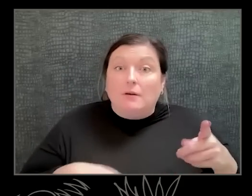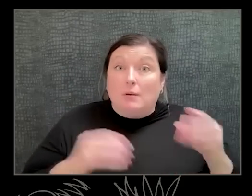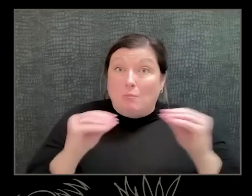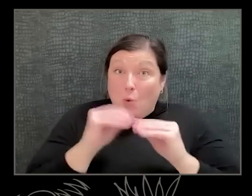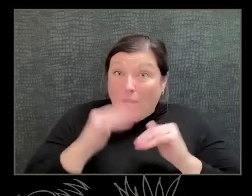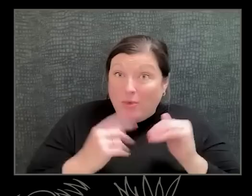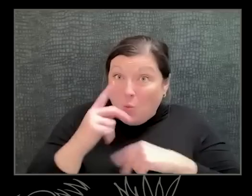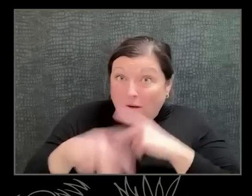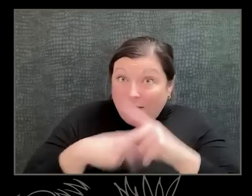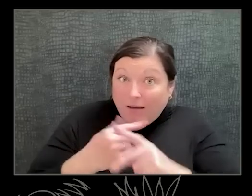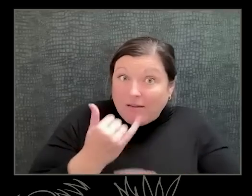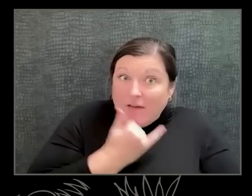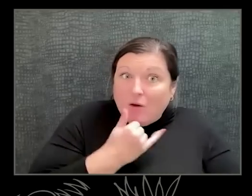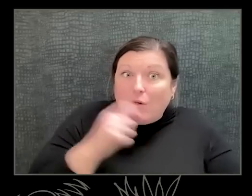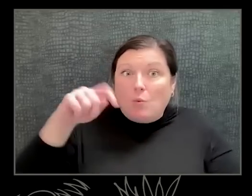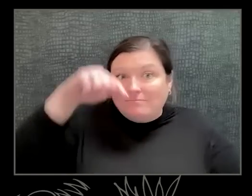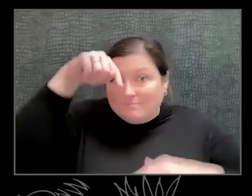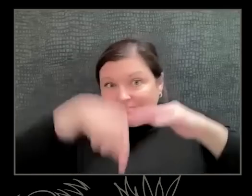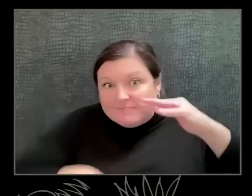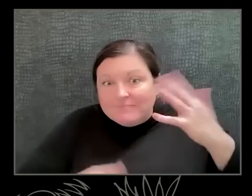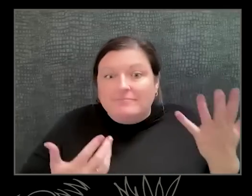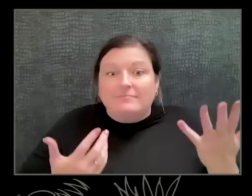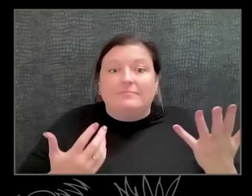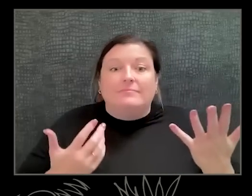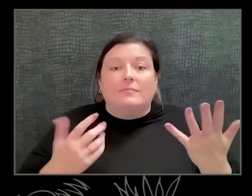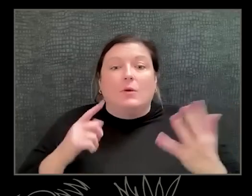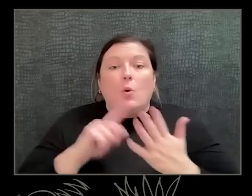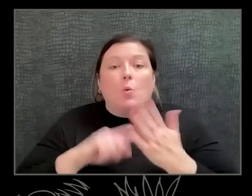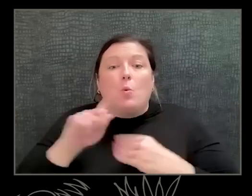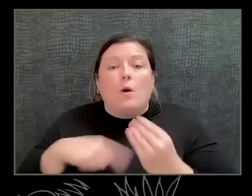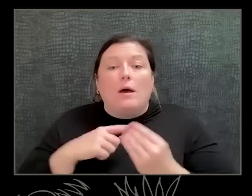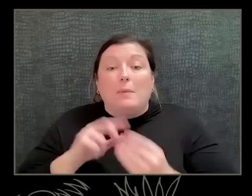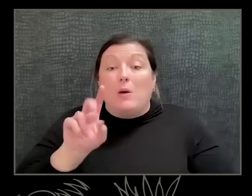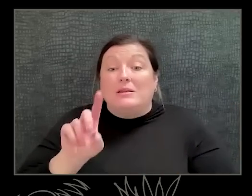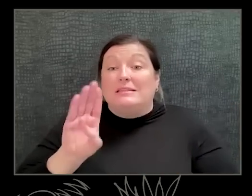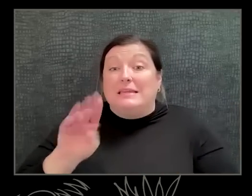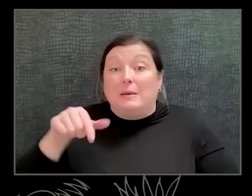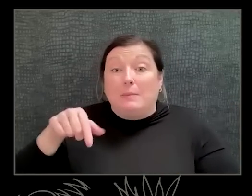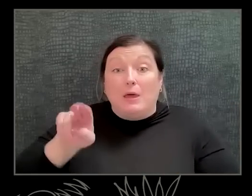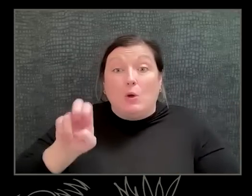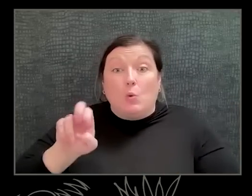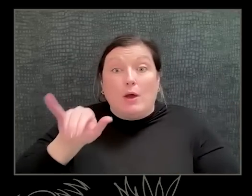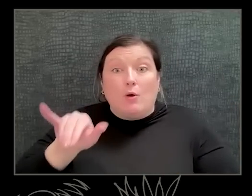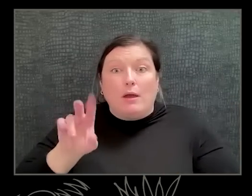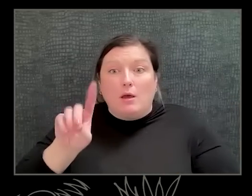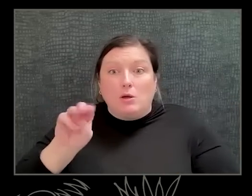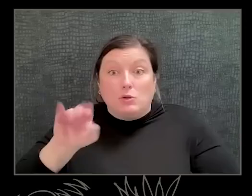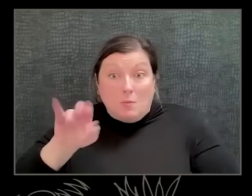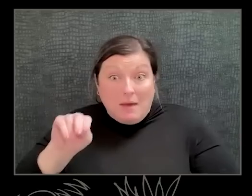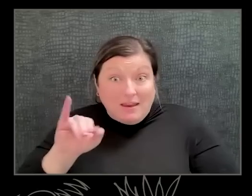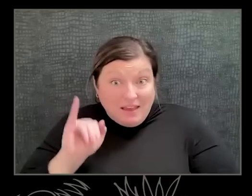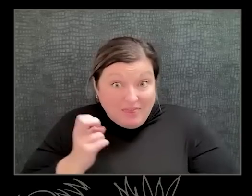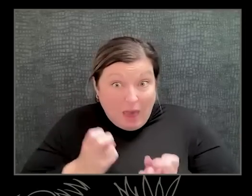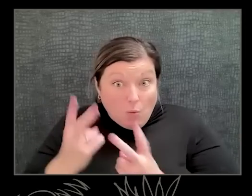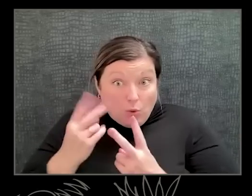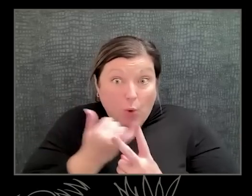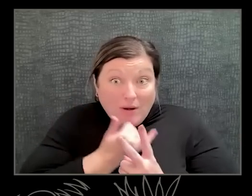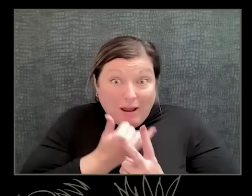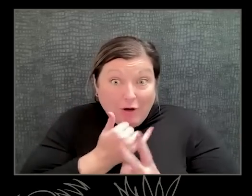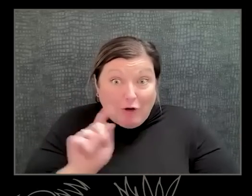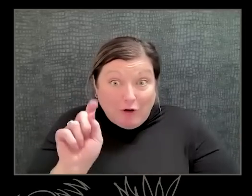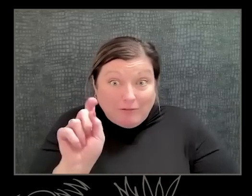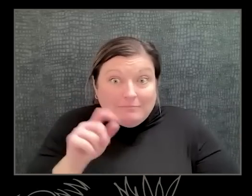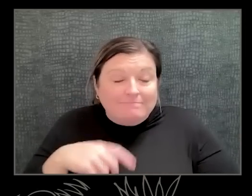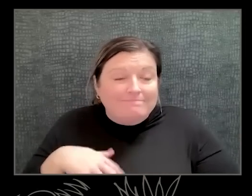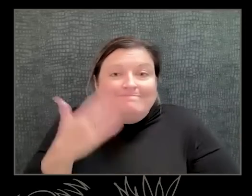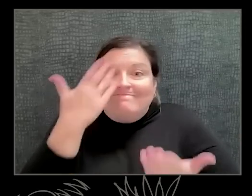to find out. What about db query domain? Does that throw? We have no idea. can we